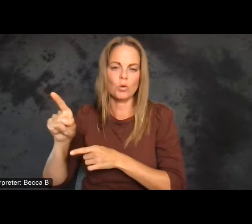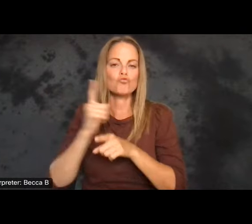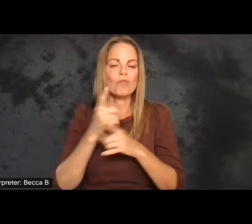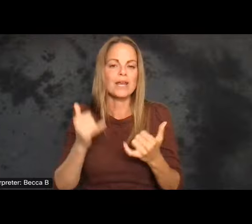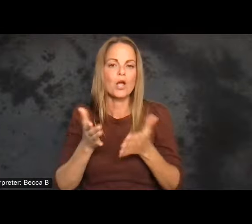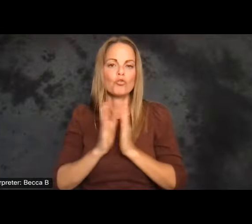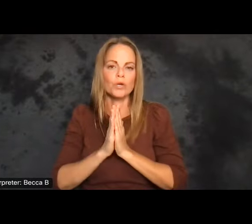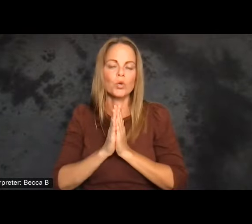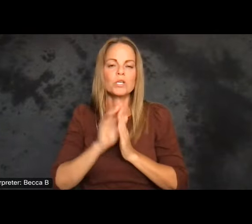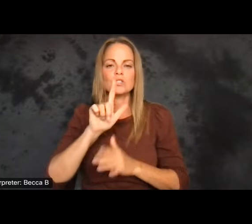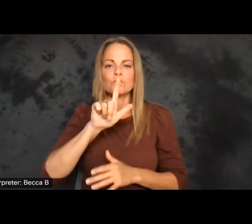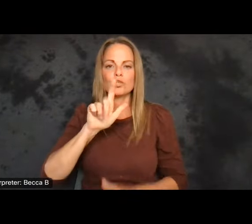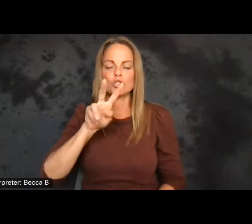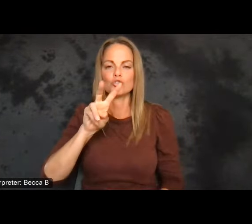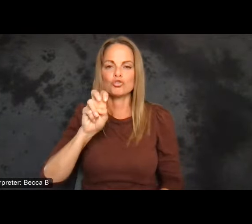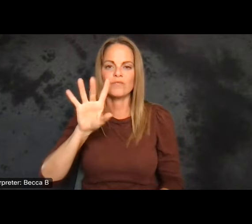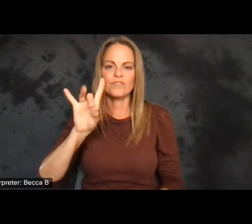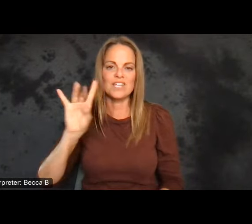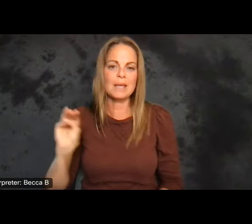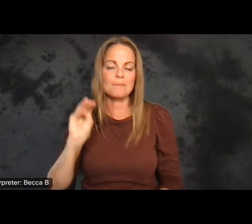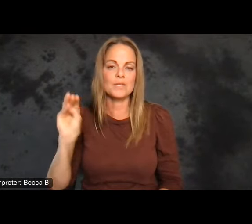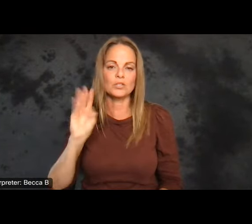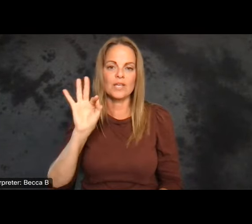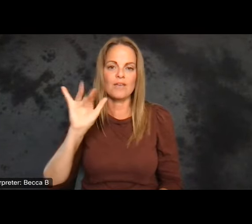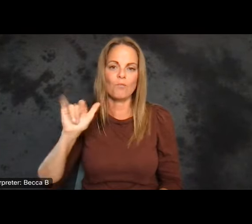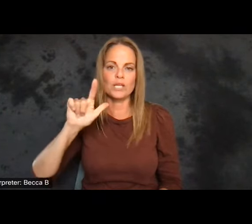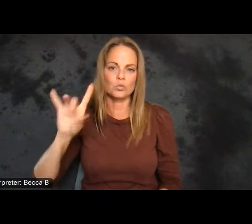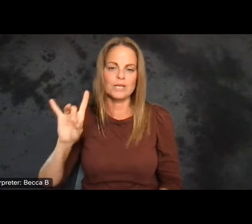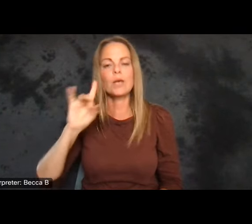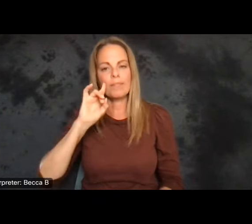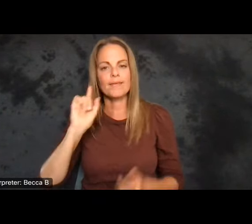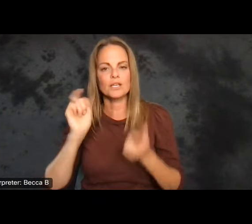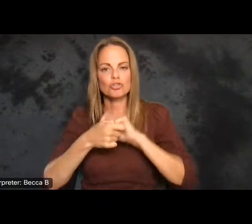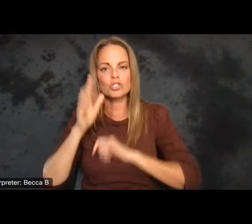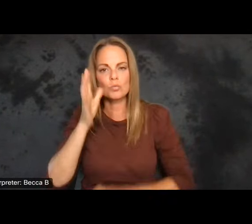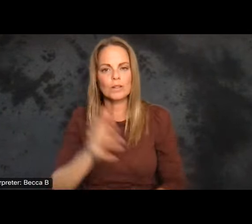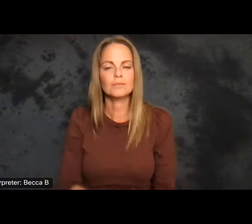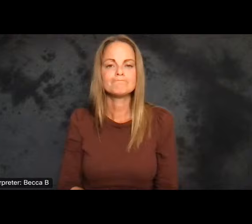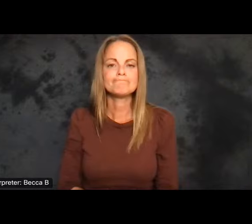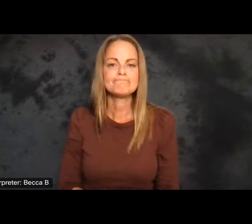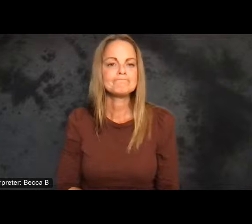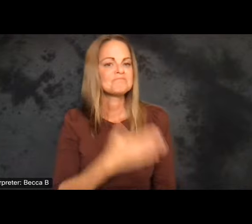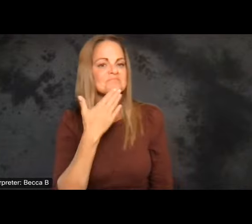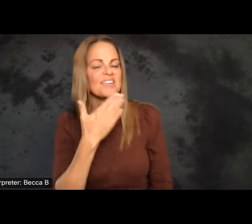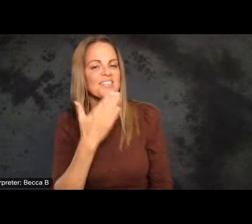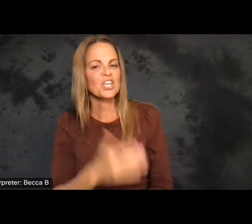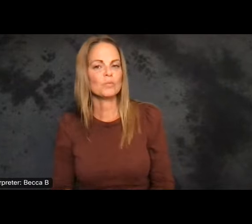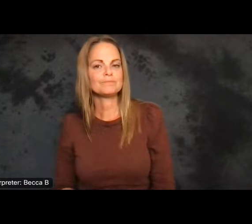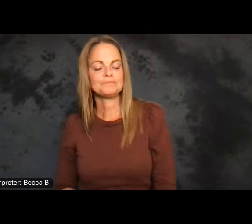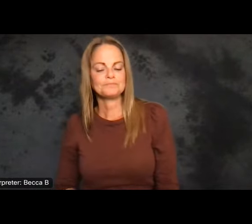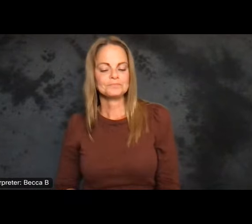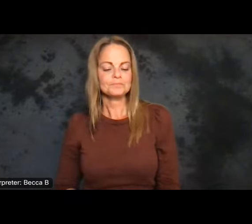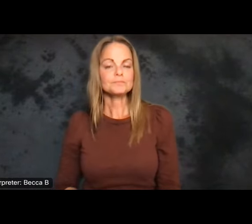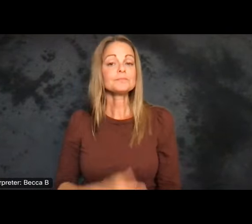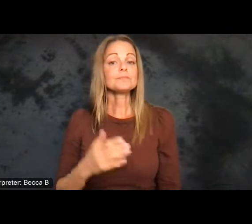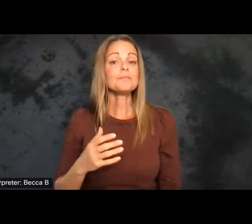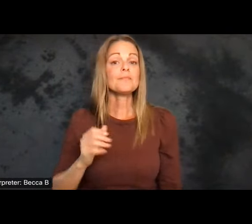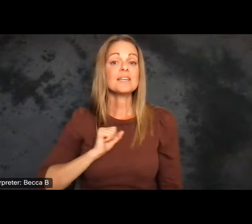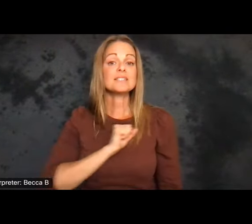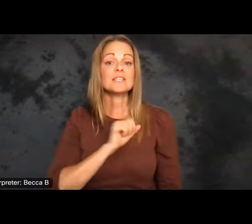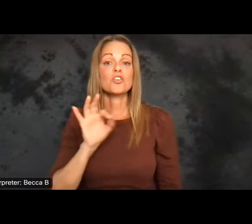FY 2028. We think that will change. Thank you, Mr. Chairman. Appreciate it. Senator Clusie, or I'm sorry, Senator